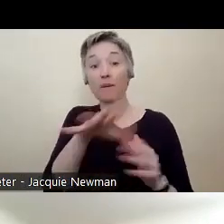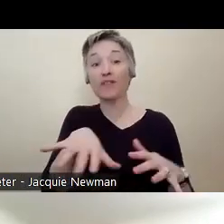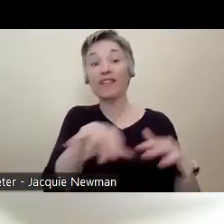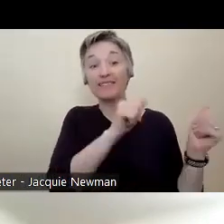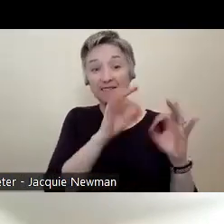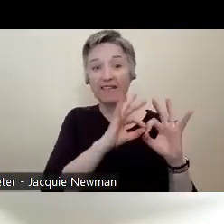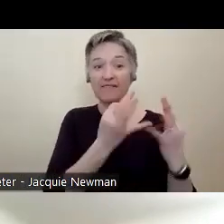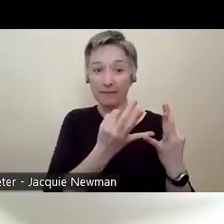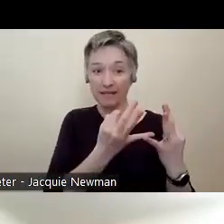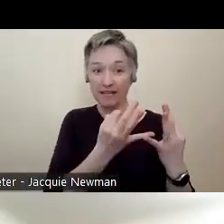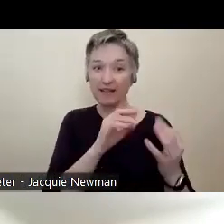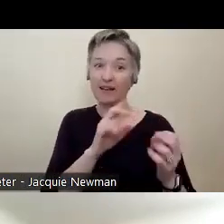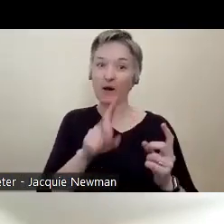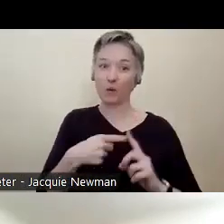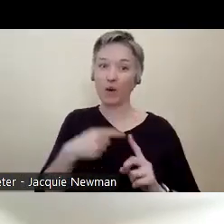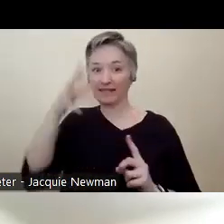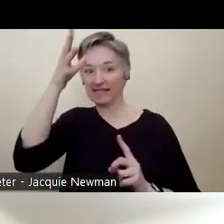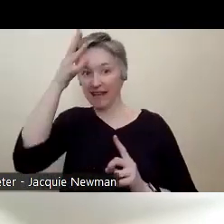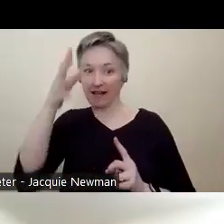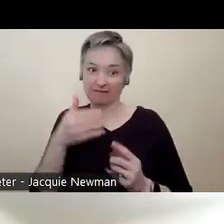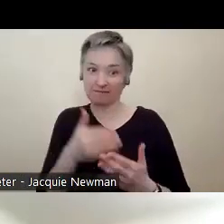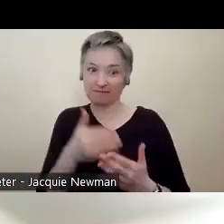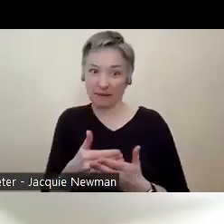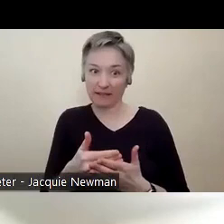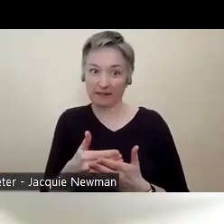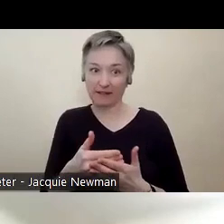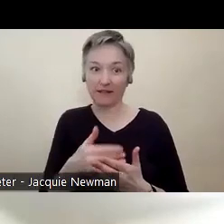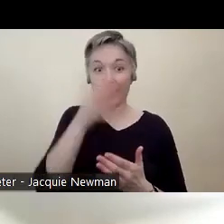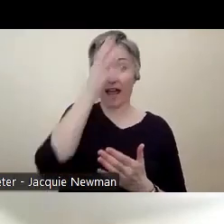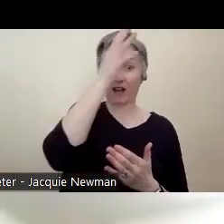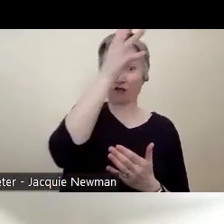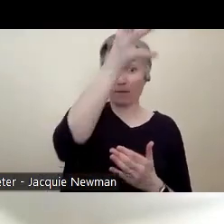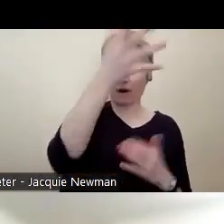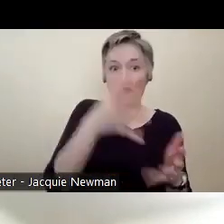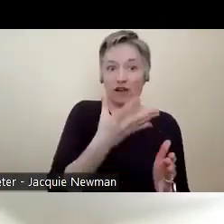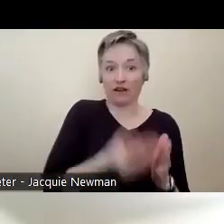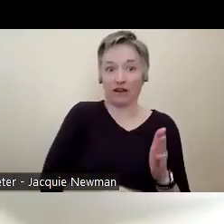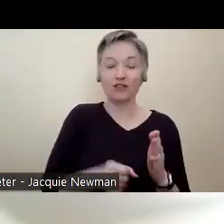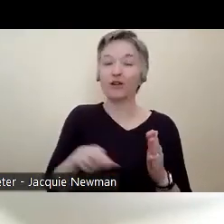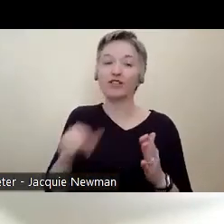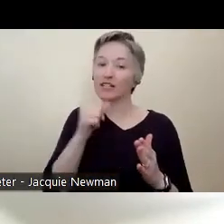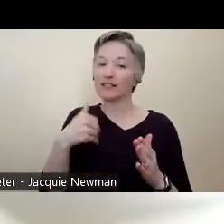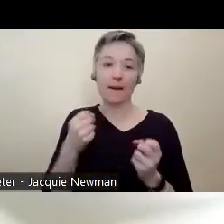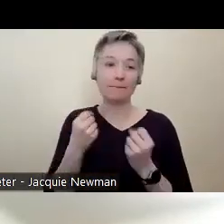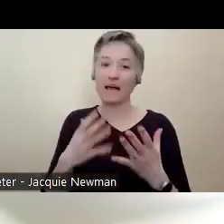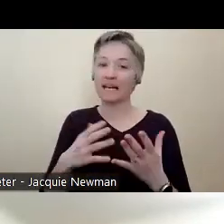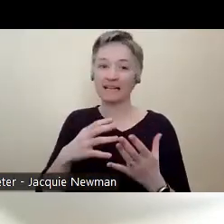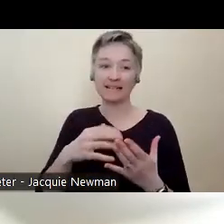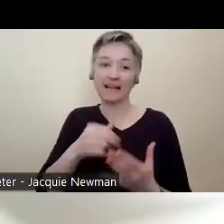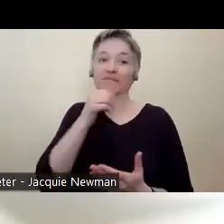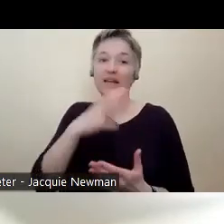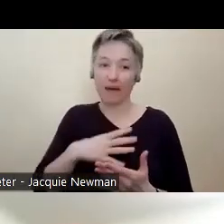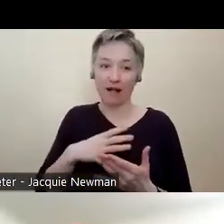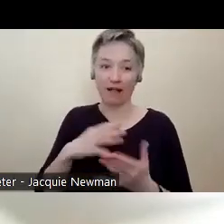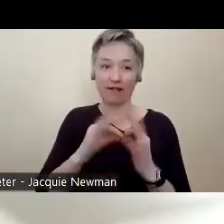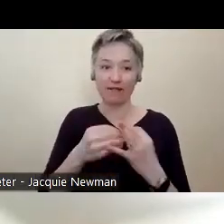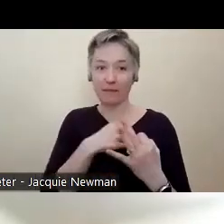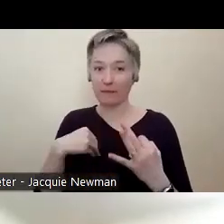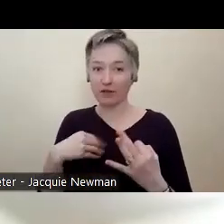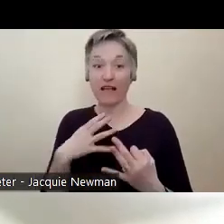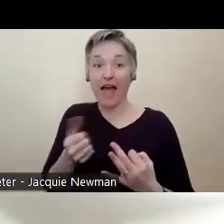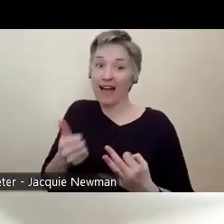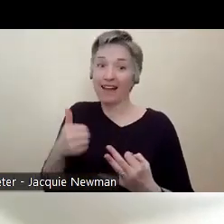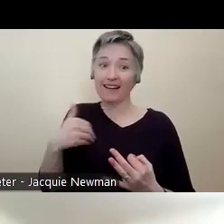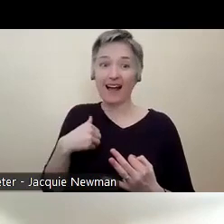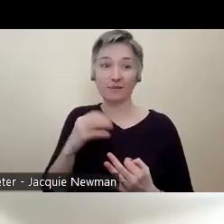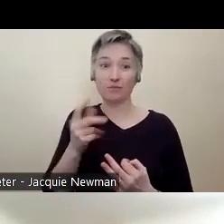father was an infant and grandpa's deceased. So she doesn't have a lot of female relatives and she has breast cancer. So we don't have a lot of information.